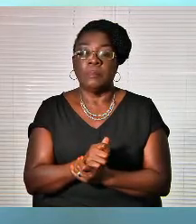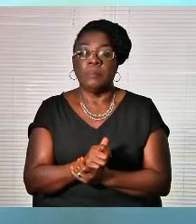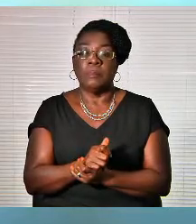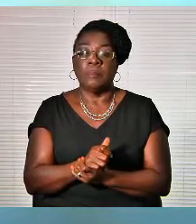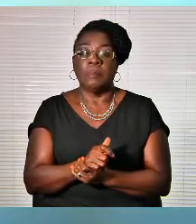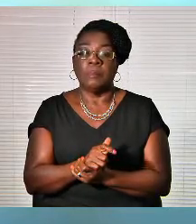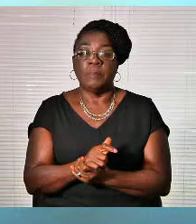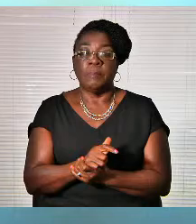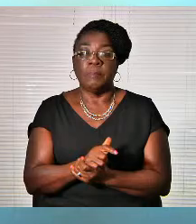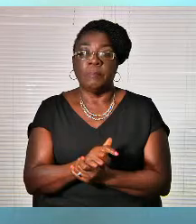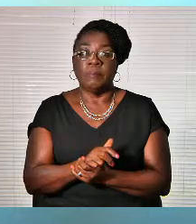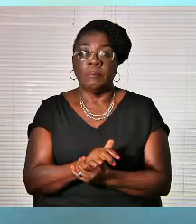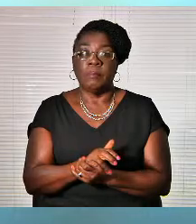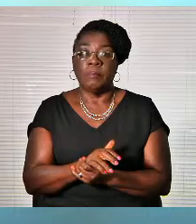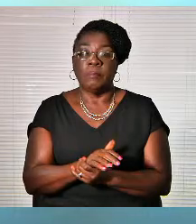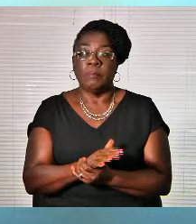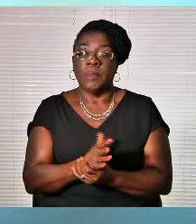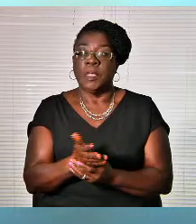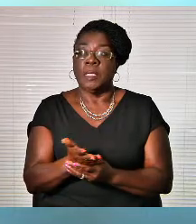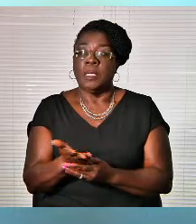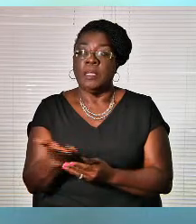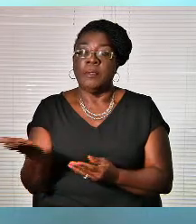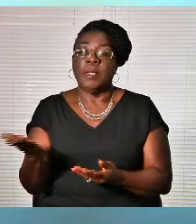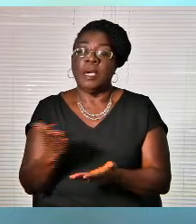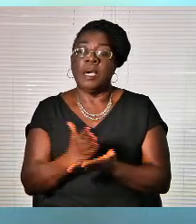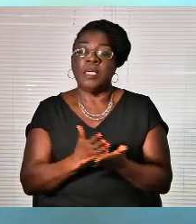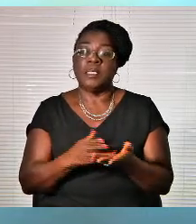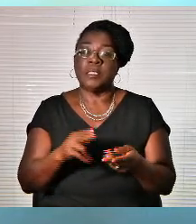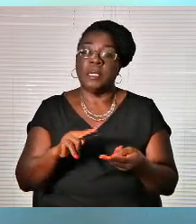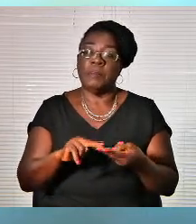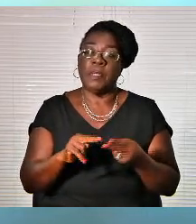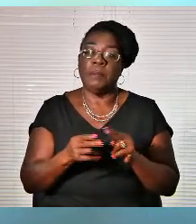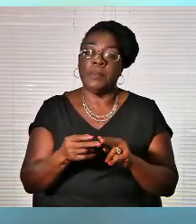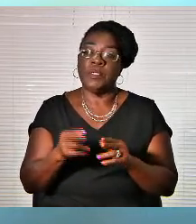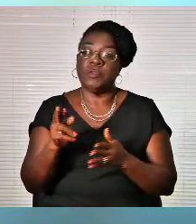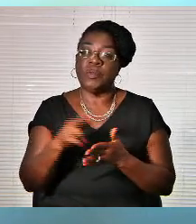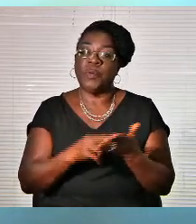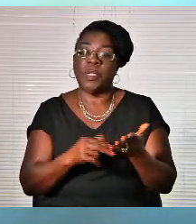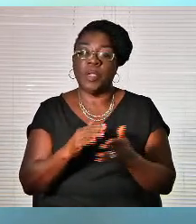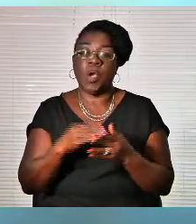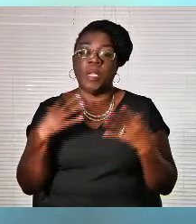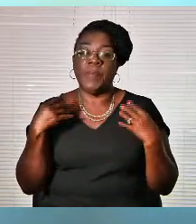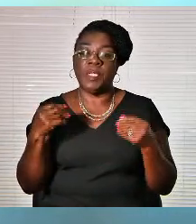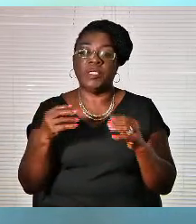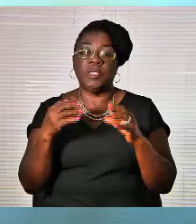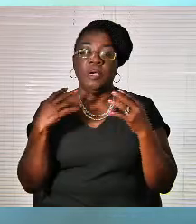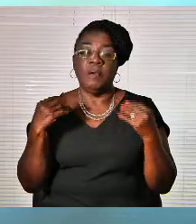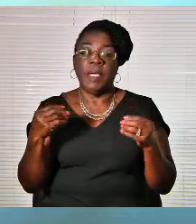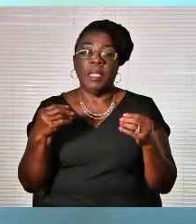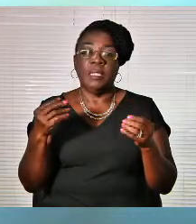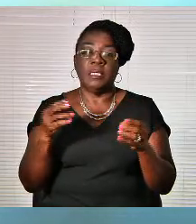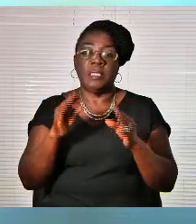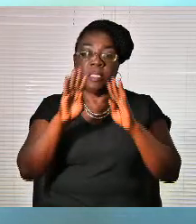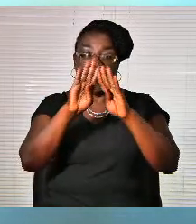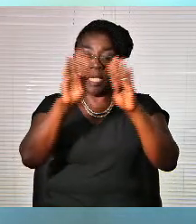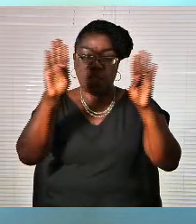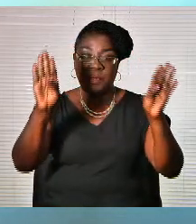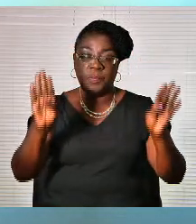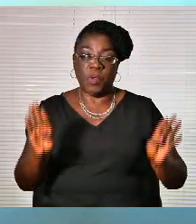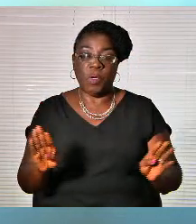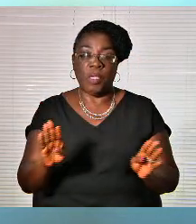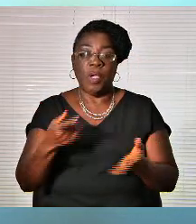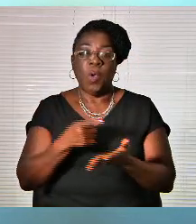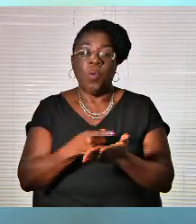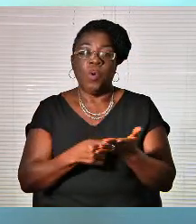of cases reported on the Ministry of Health's daily dashboard with locations pending. What piece of data is missing that